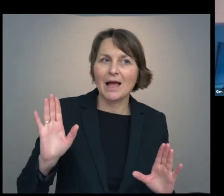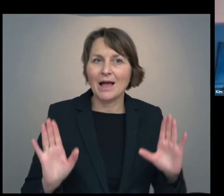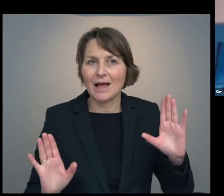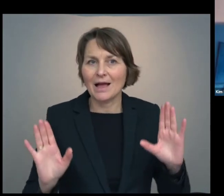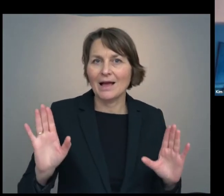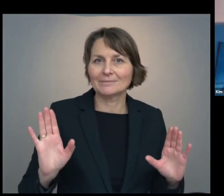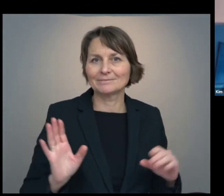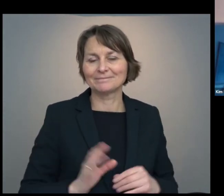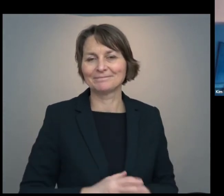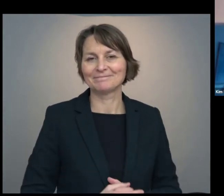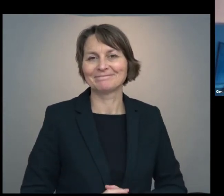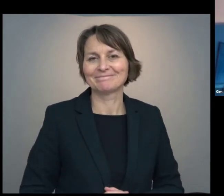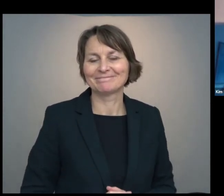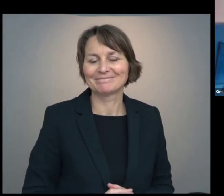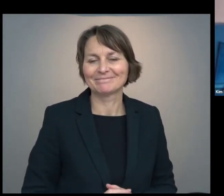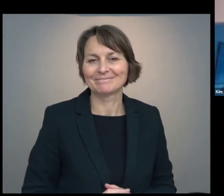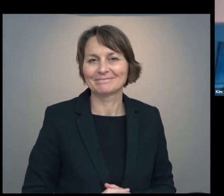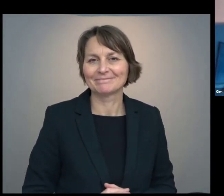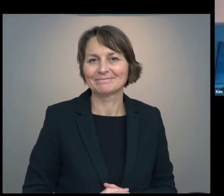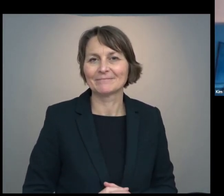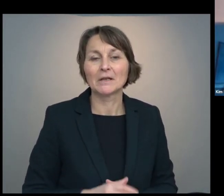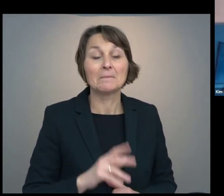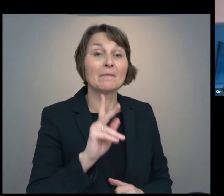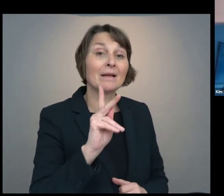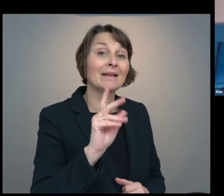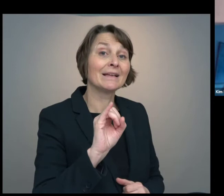Maybe Kim can talk to the